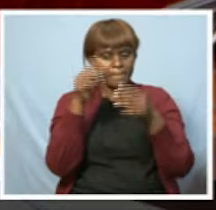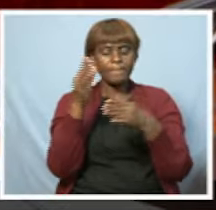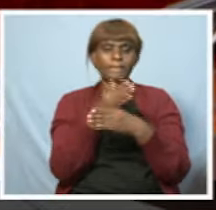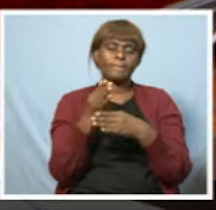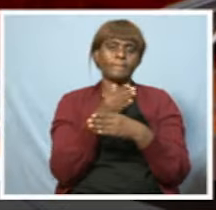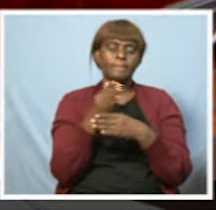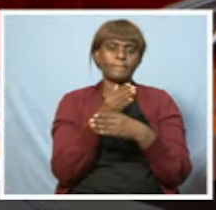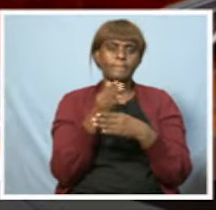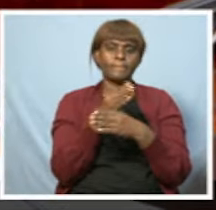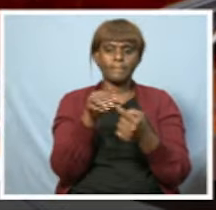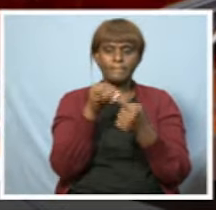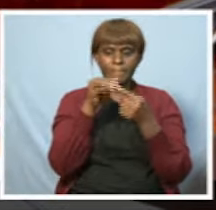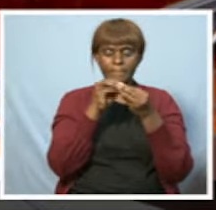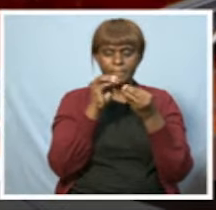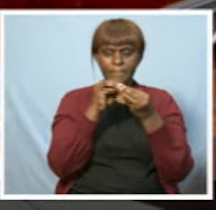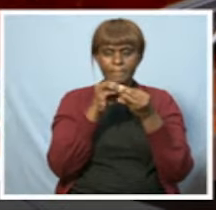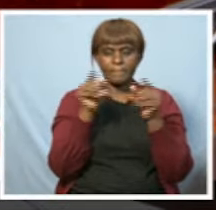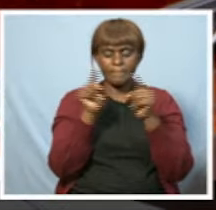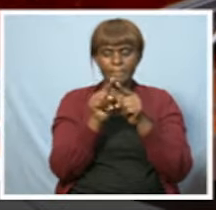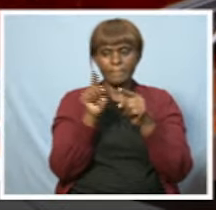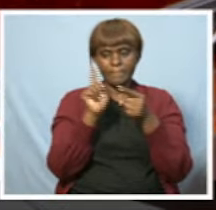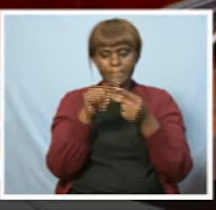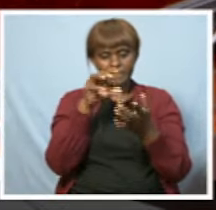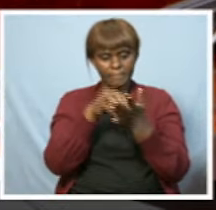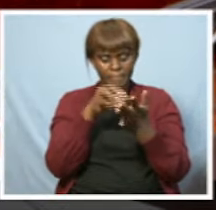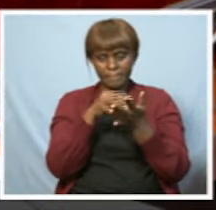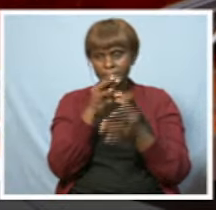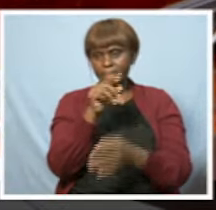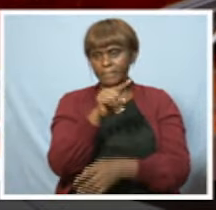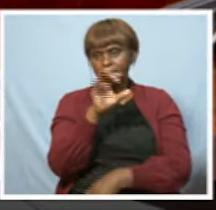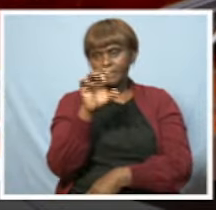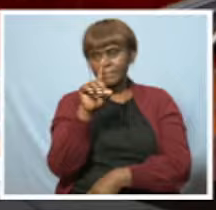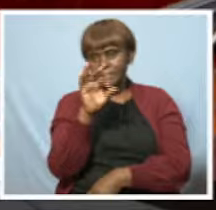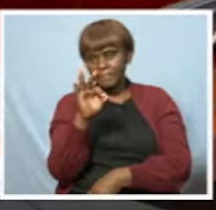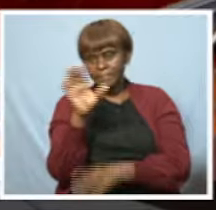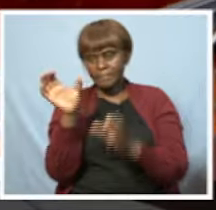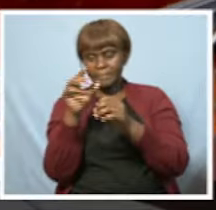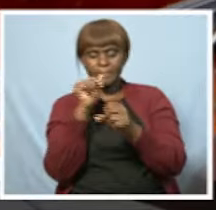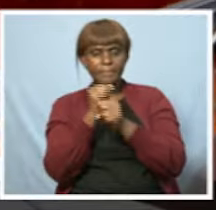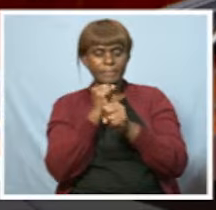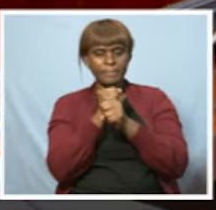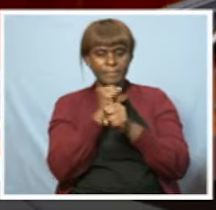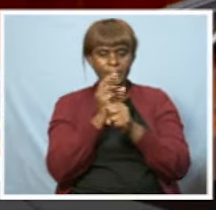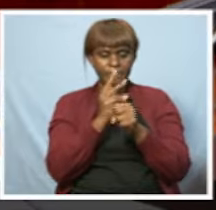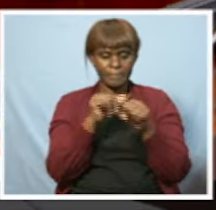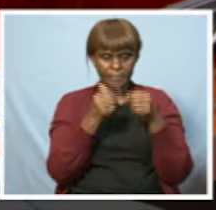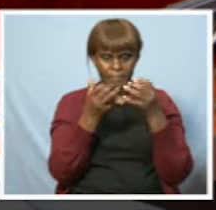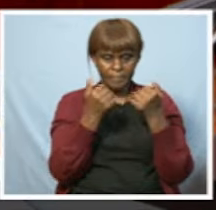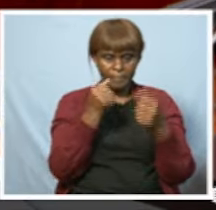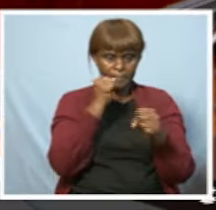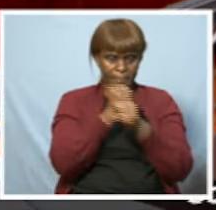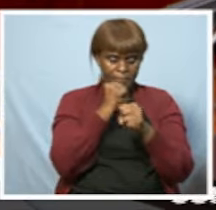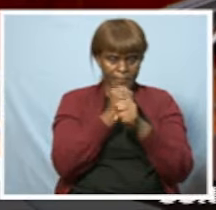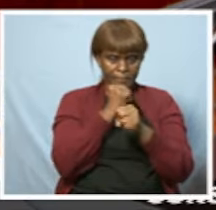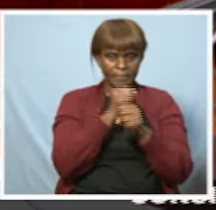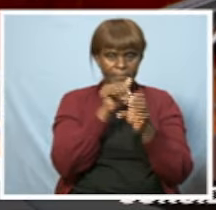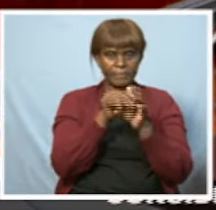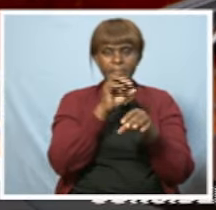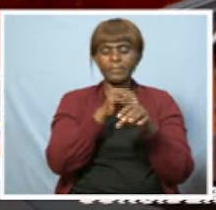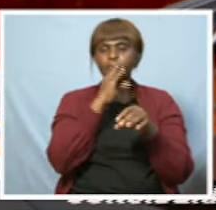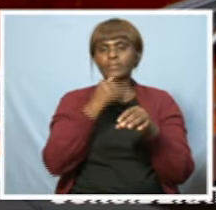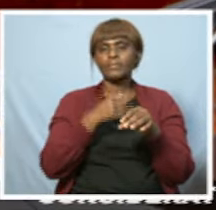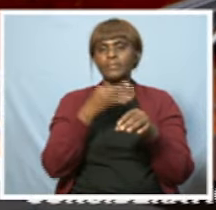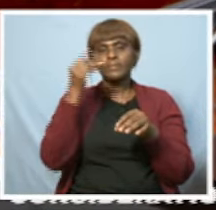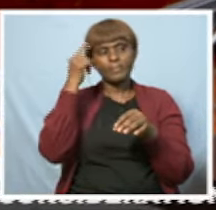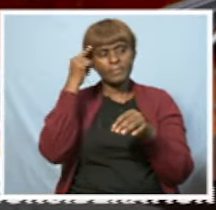business, especially when it comes to matters of CDF, council operations. We want you to work on behalf of